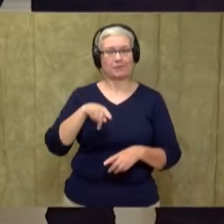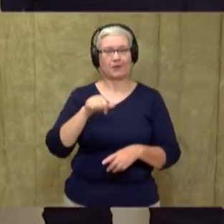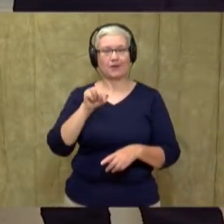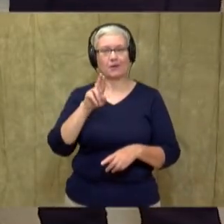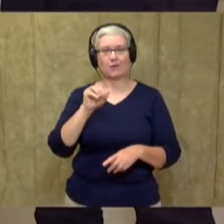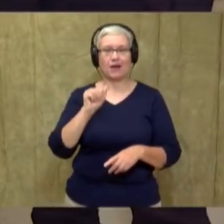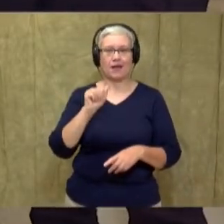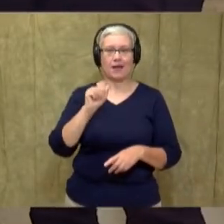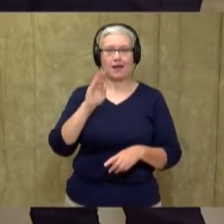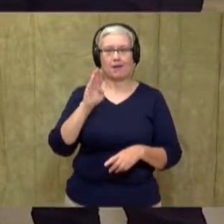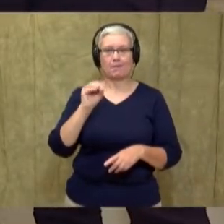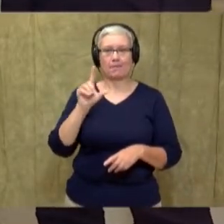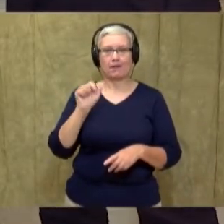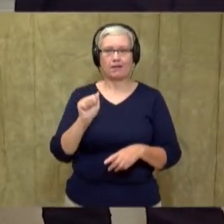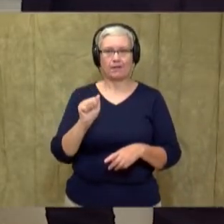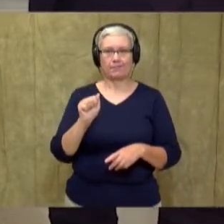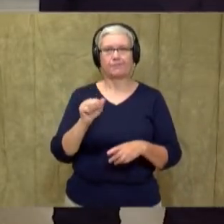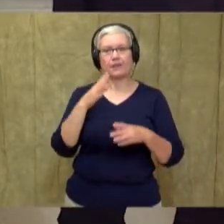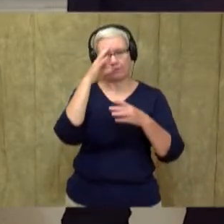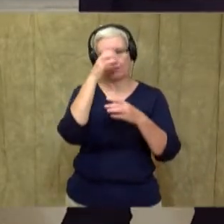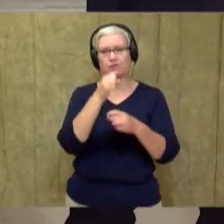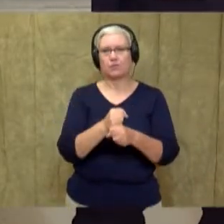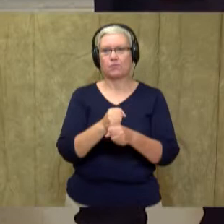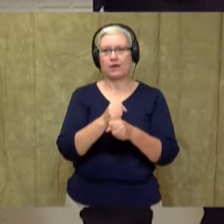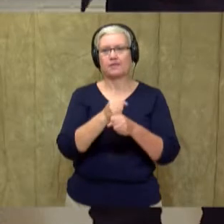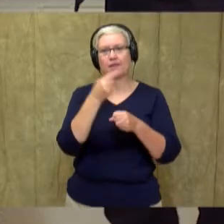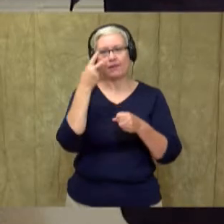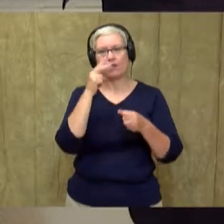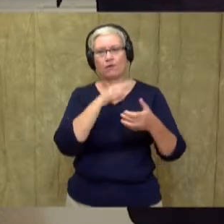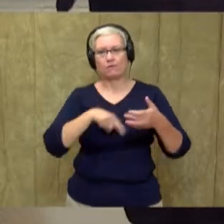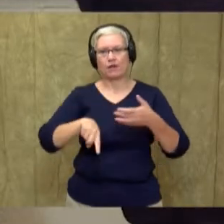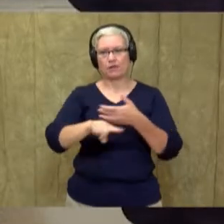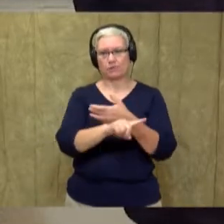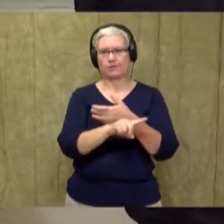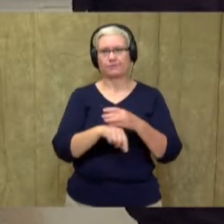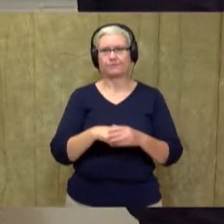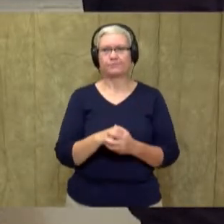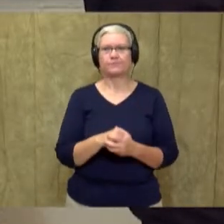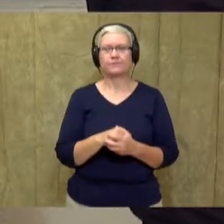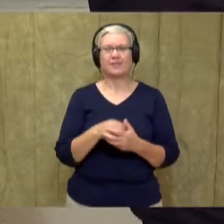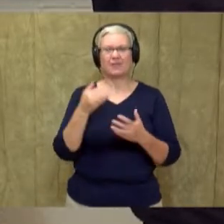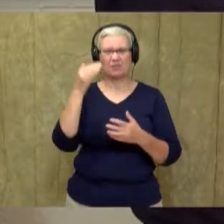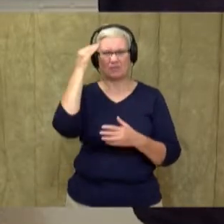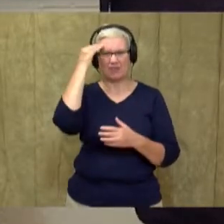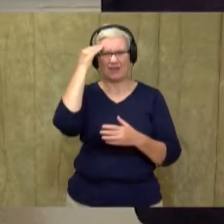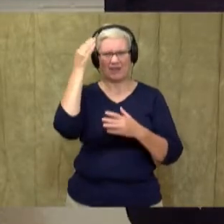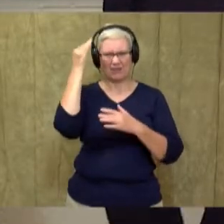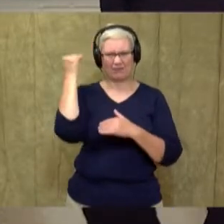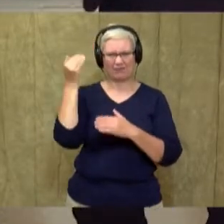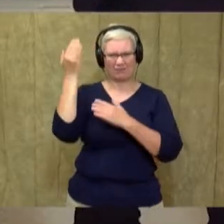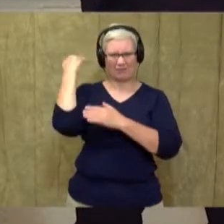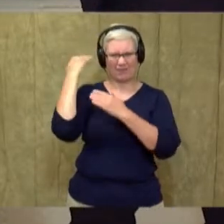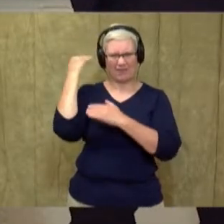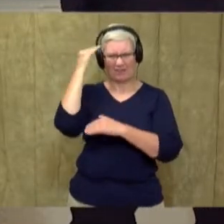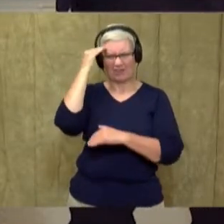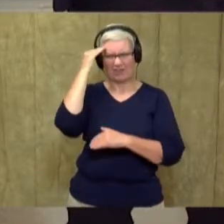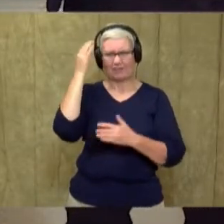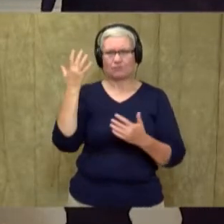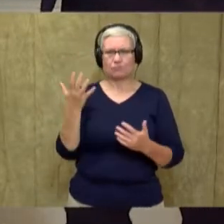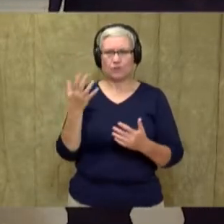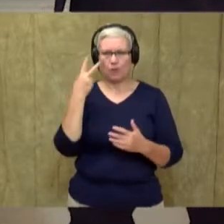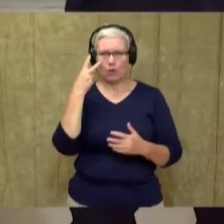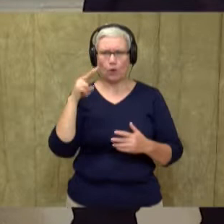summarize the lesson and then look ahead to next week. So, as we think about revisiting prior knowledge, I want you to take a look at this